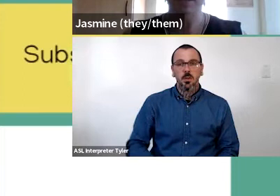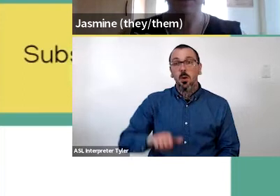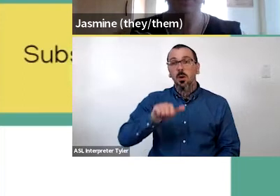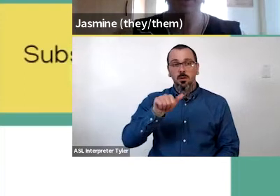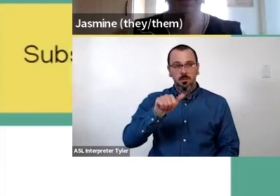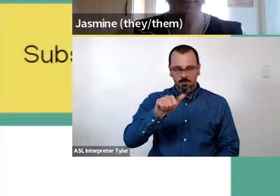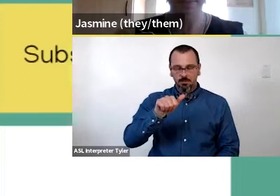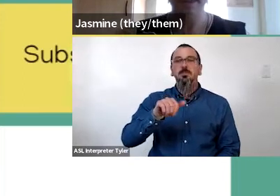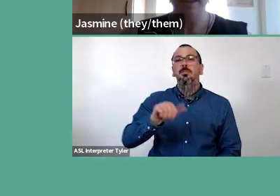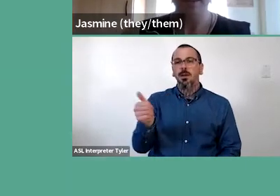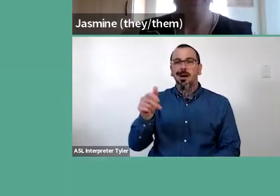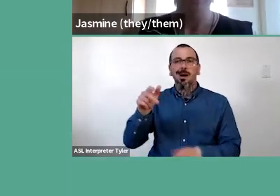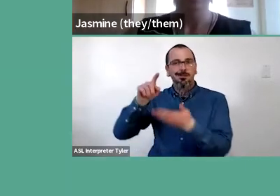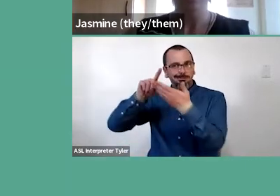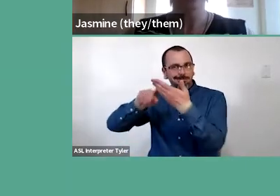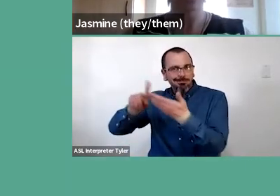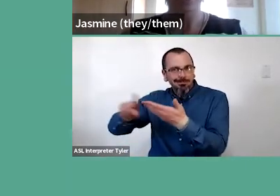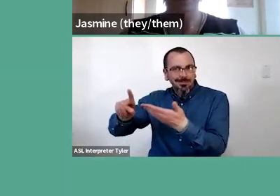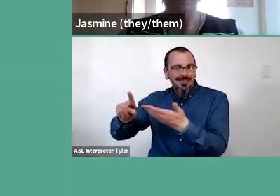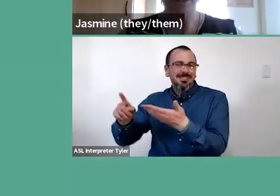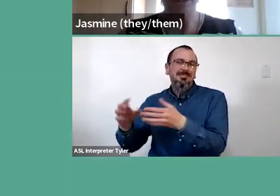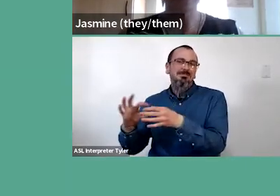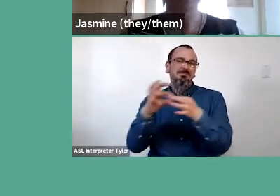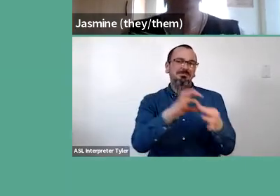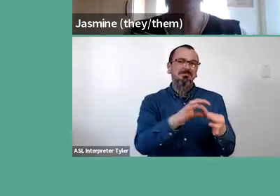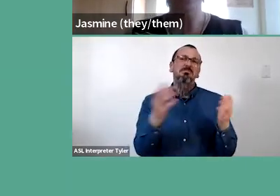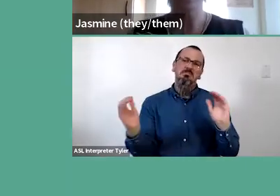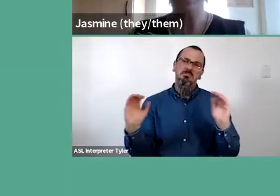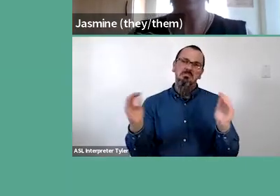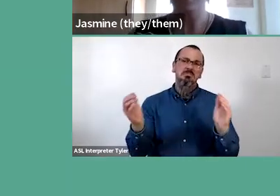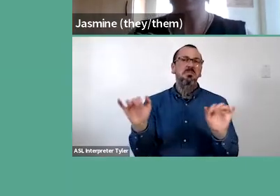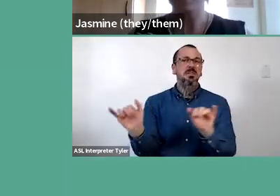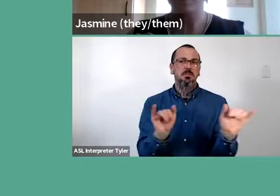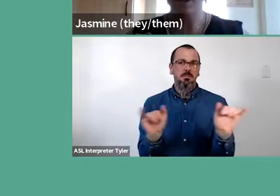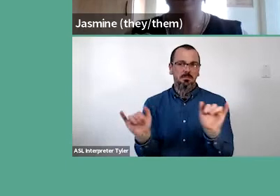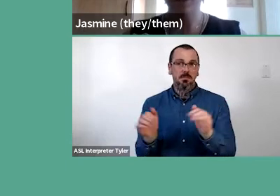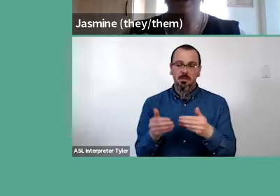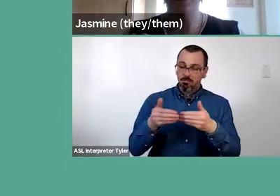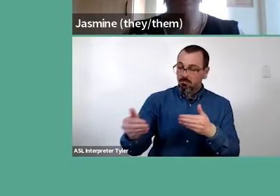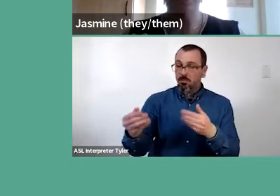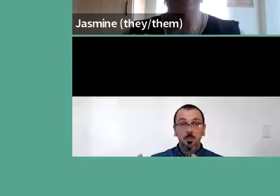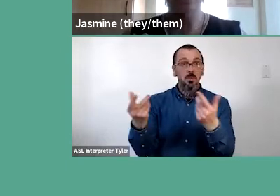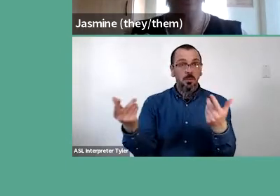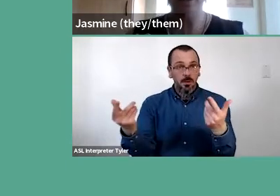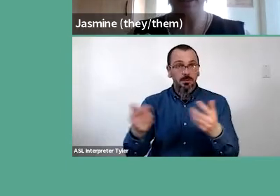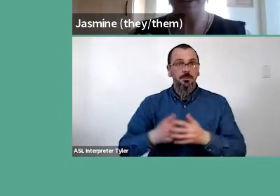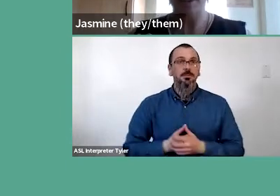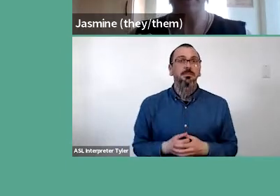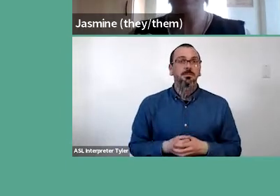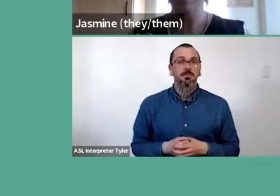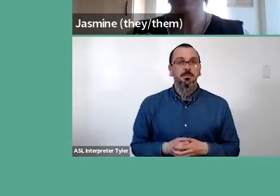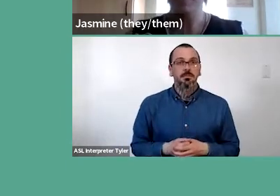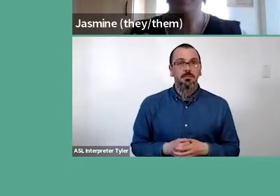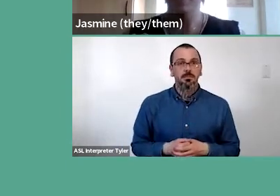LGBTQ+ community. So where do we go from here? My mediation and moderation models in this study were not